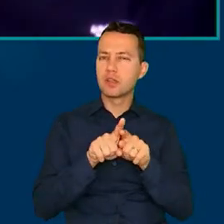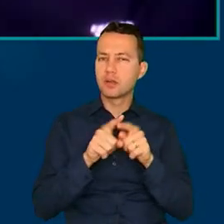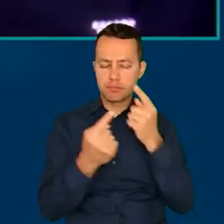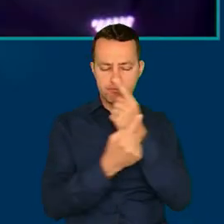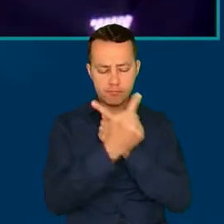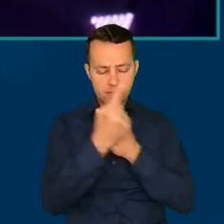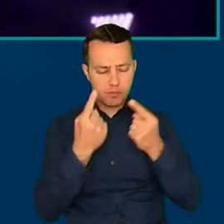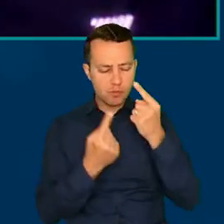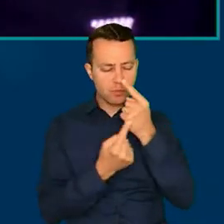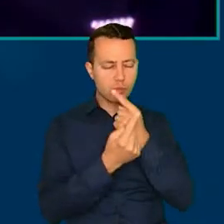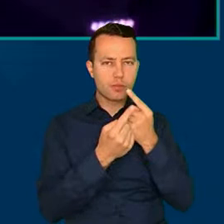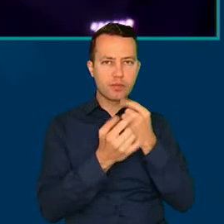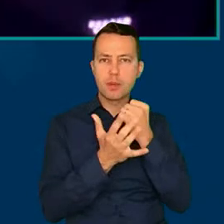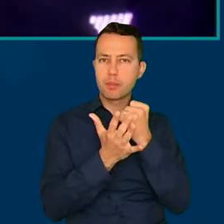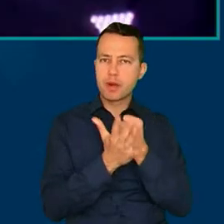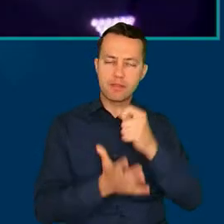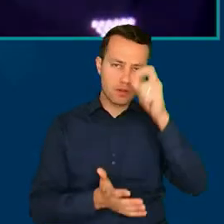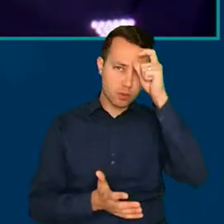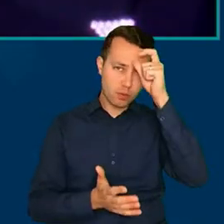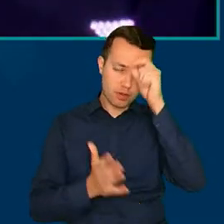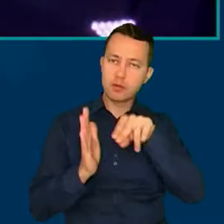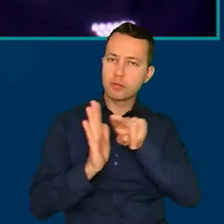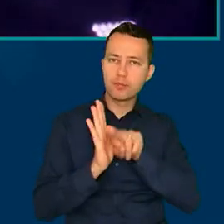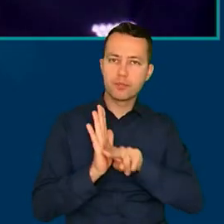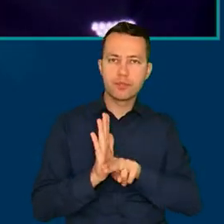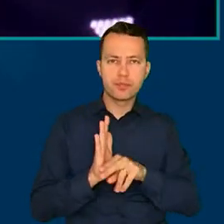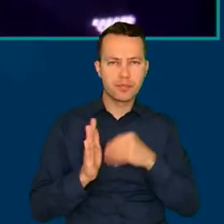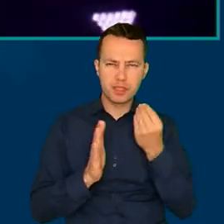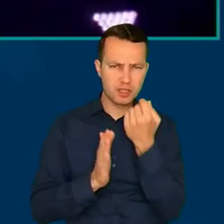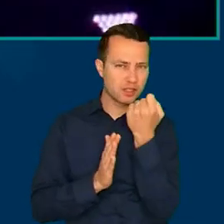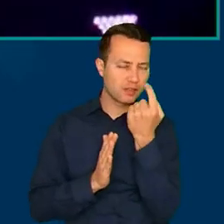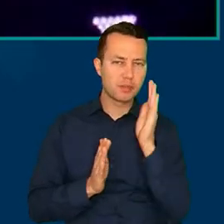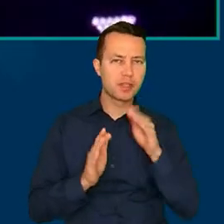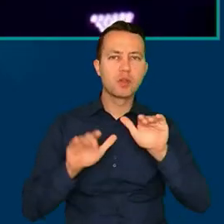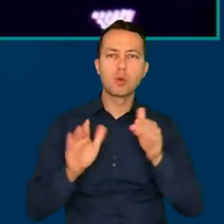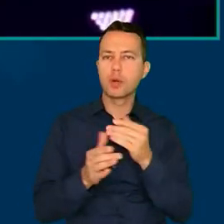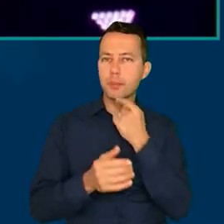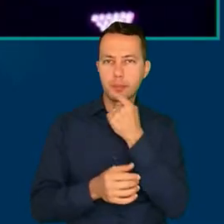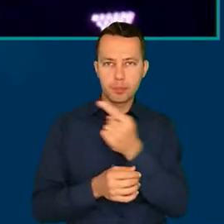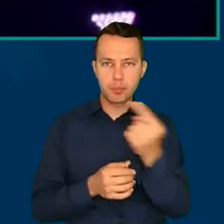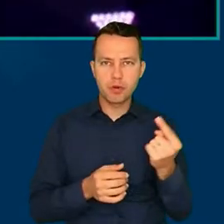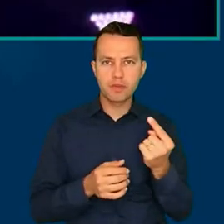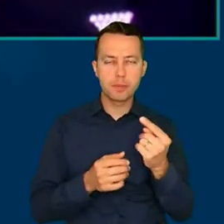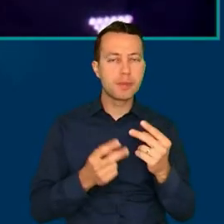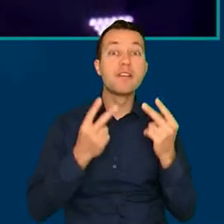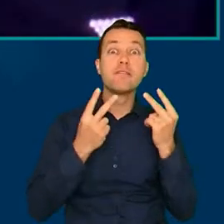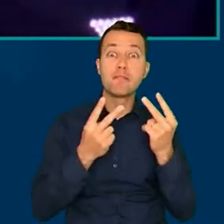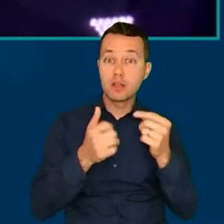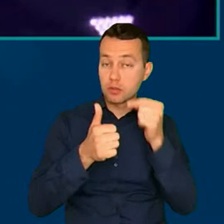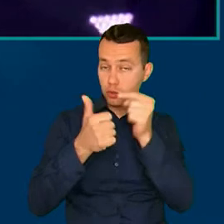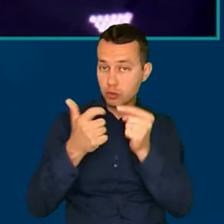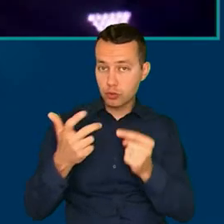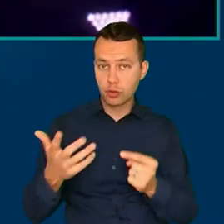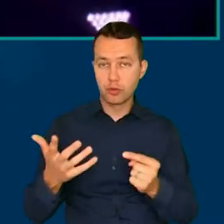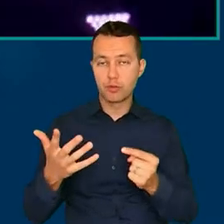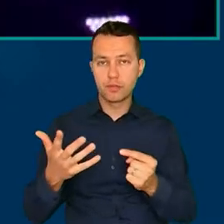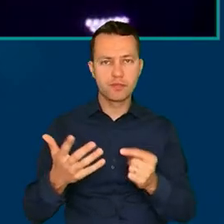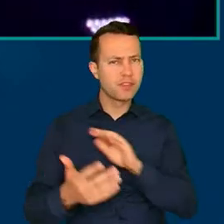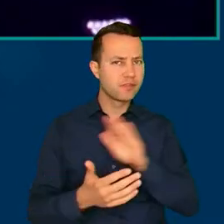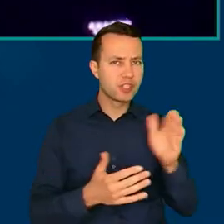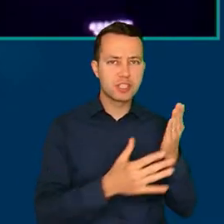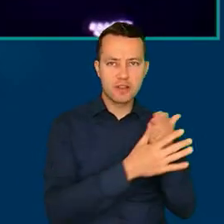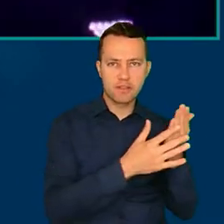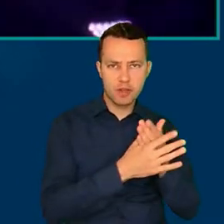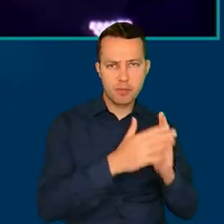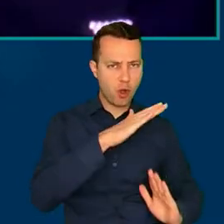the most important points from the area of human rights. In a moment, we shall also mention prioritization because, of